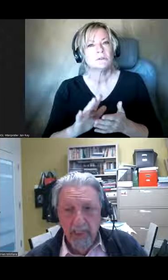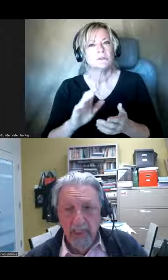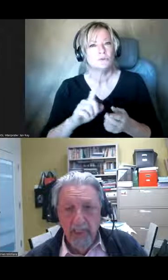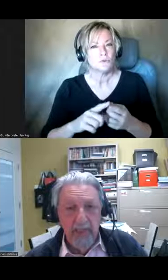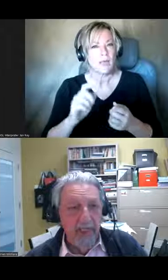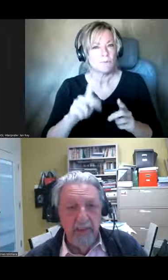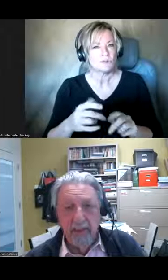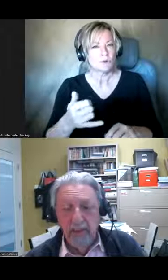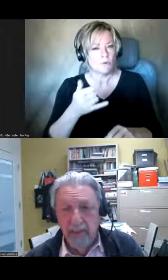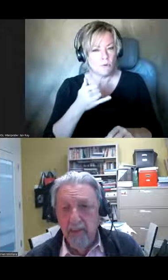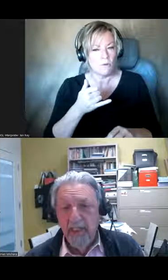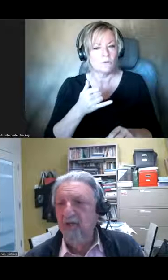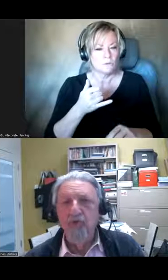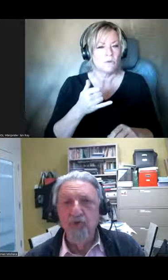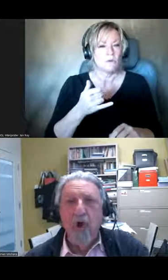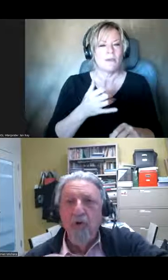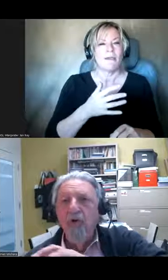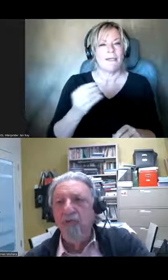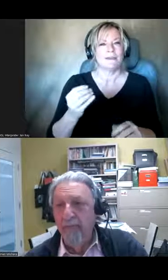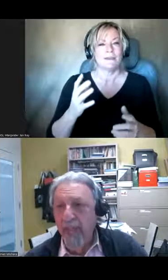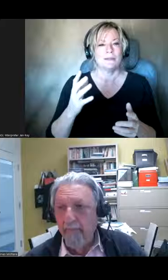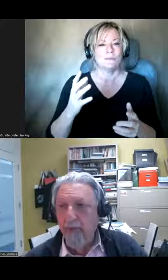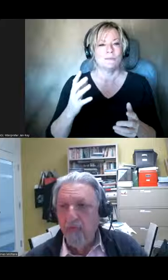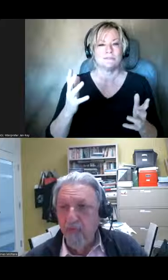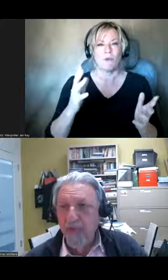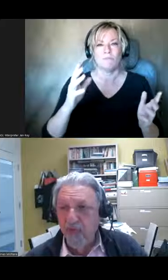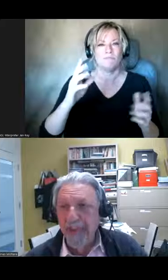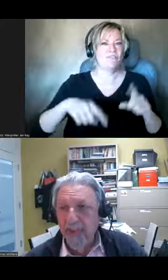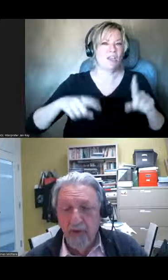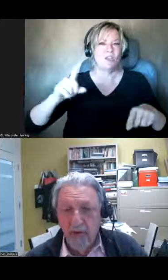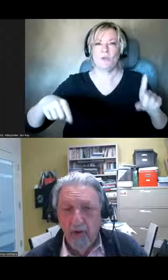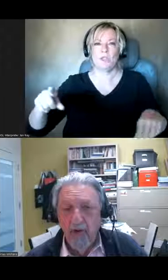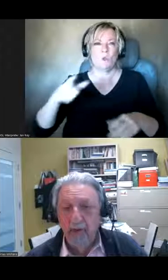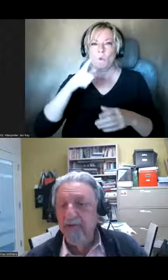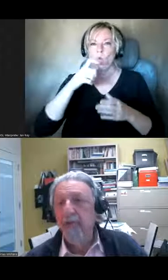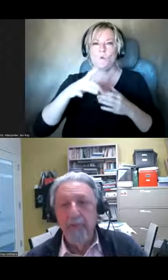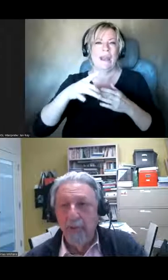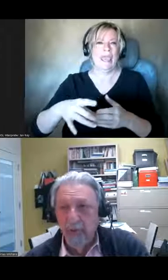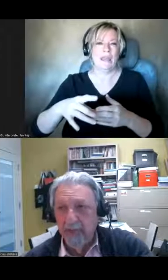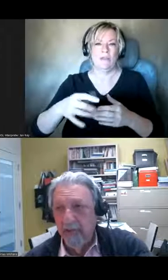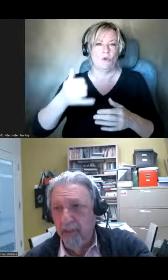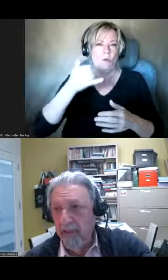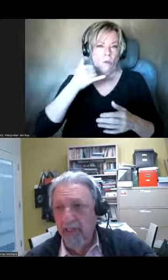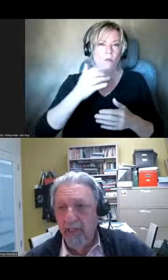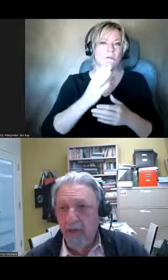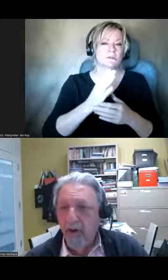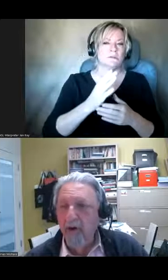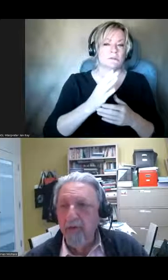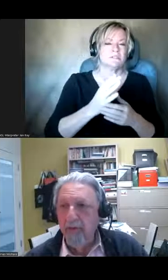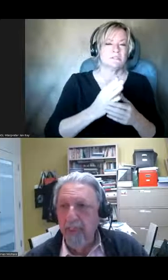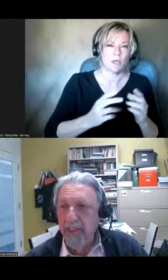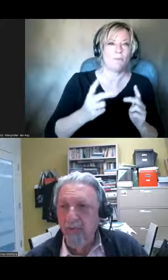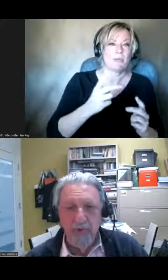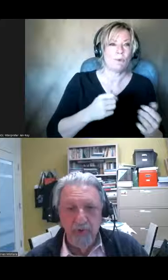callers, and it was all over the map of who was leading the call. Some people let the